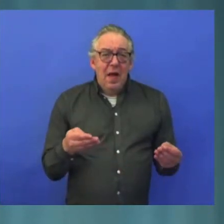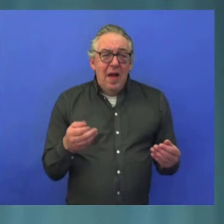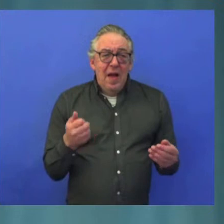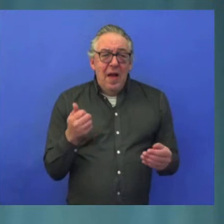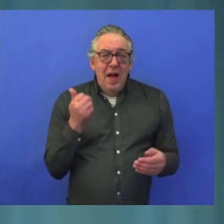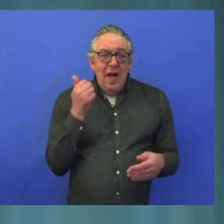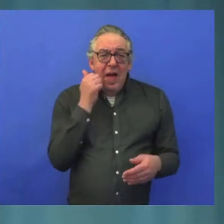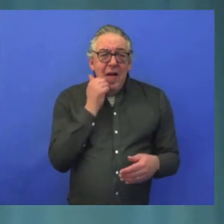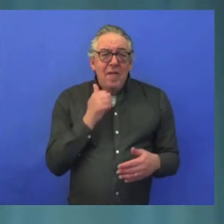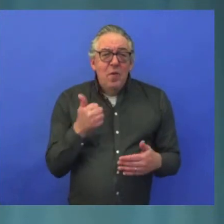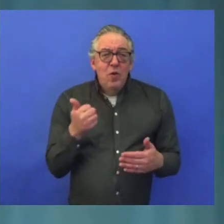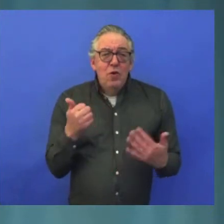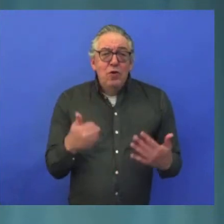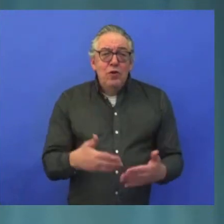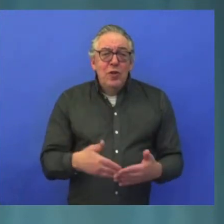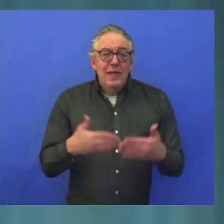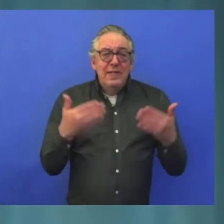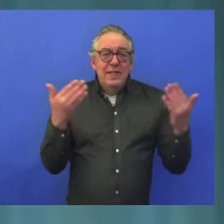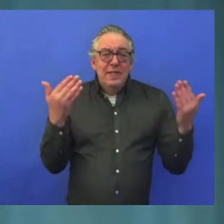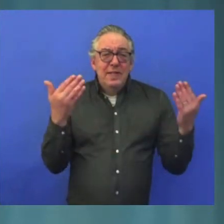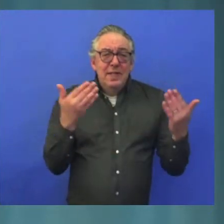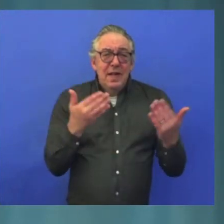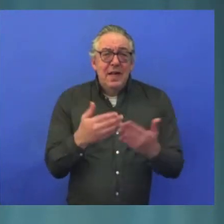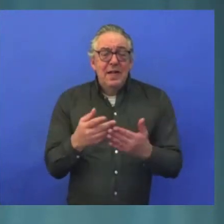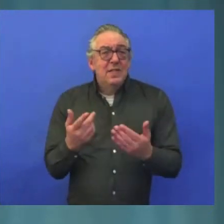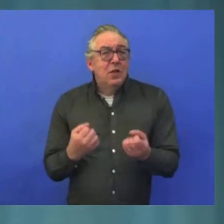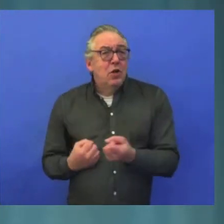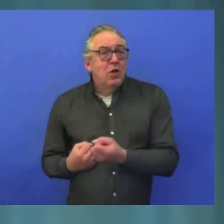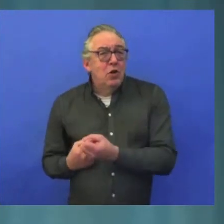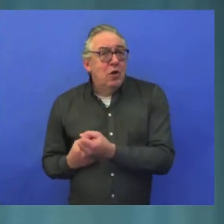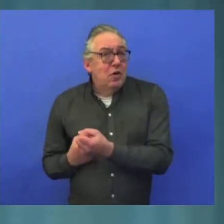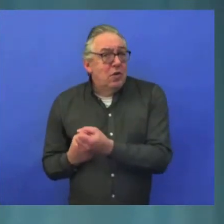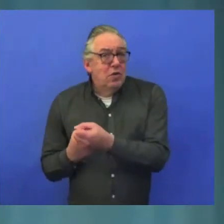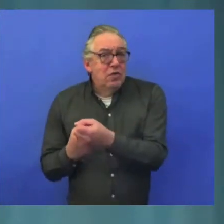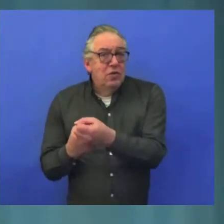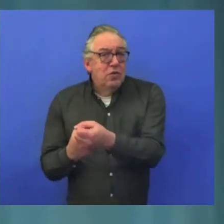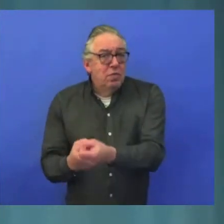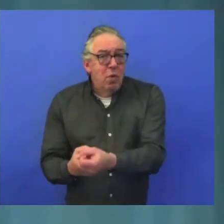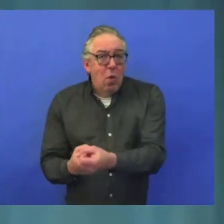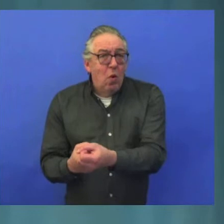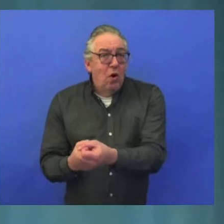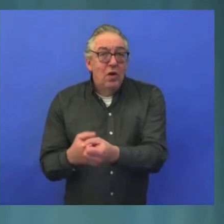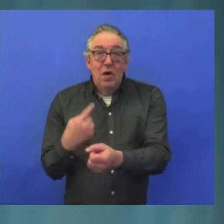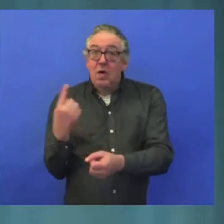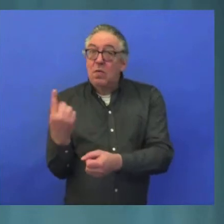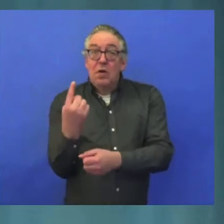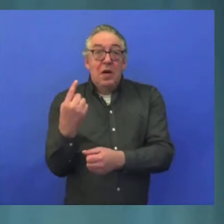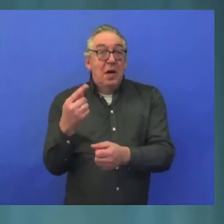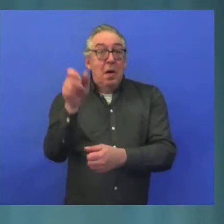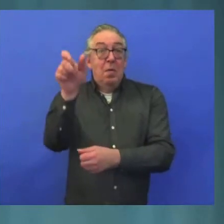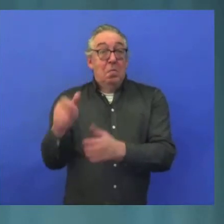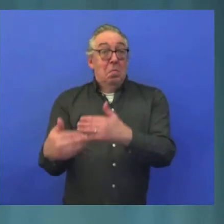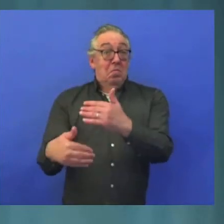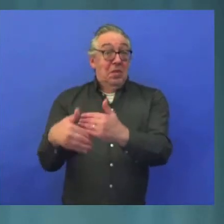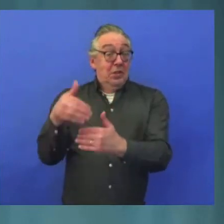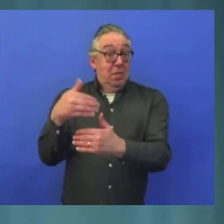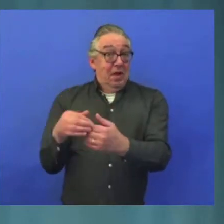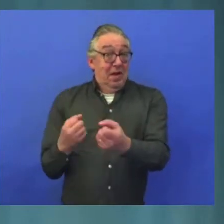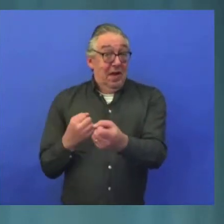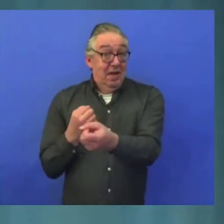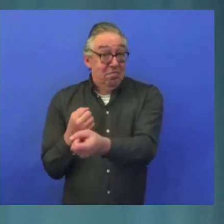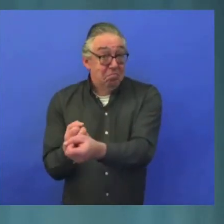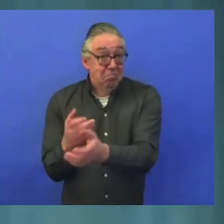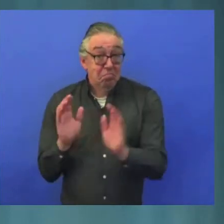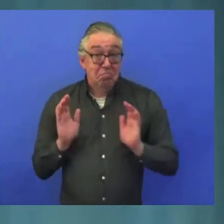these people, then you also know why it's good that something is out there, because